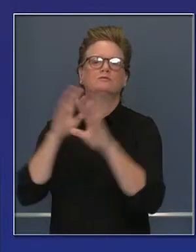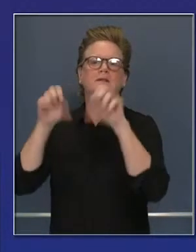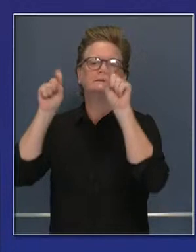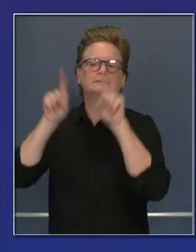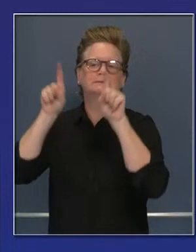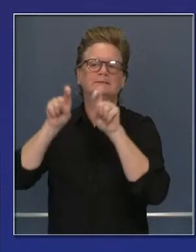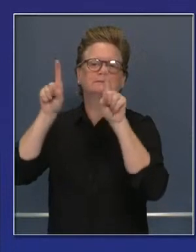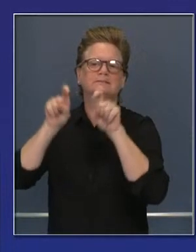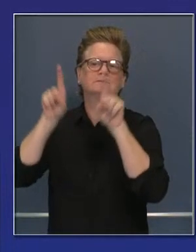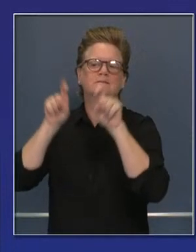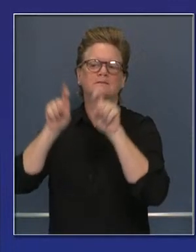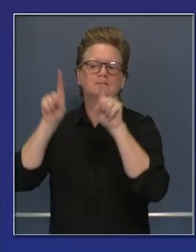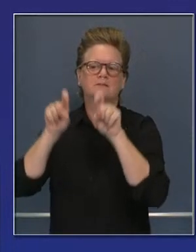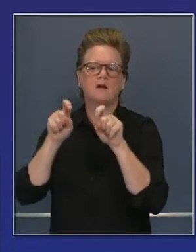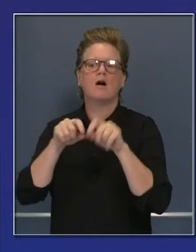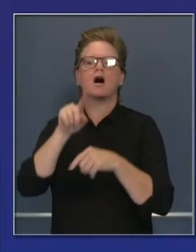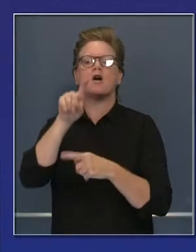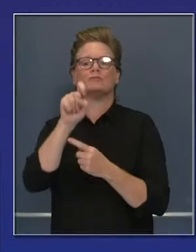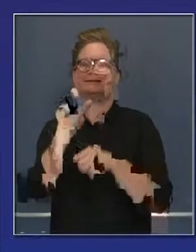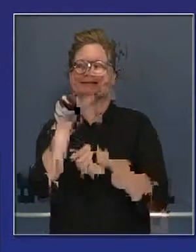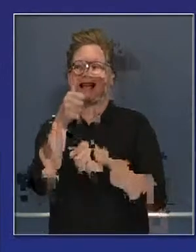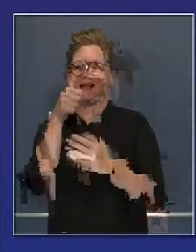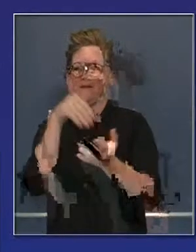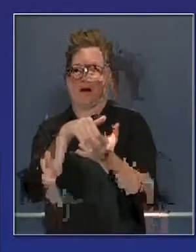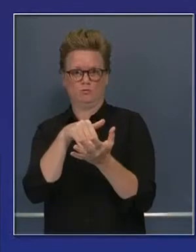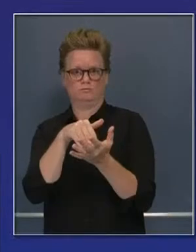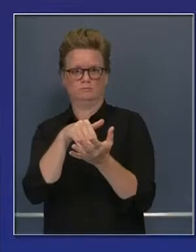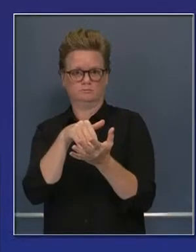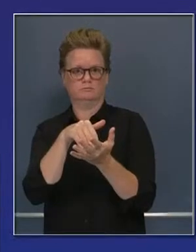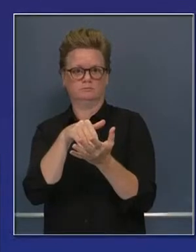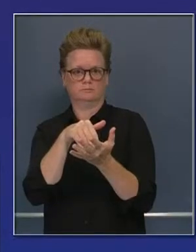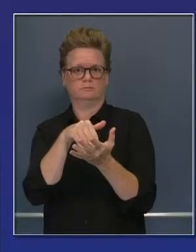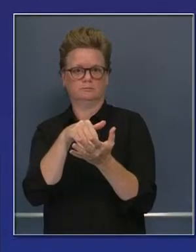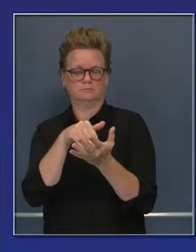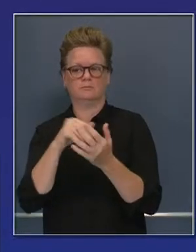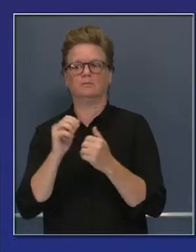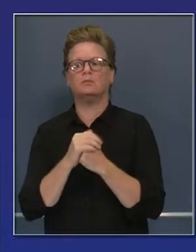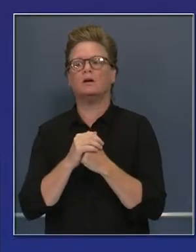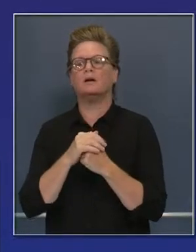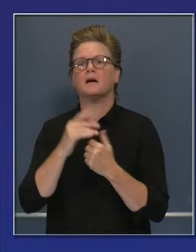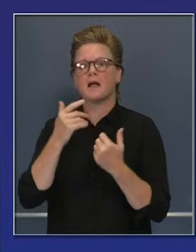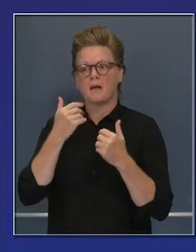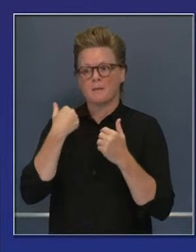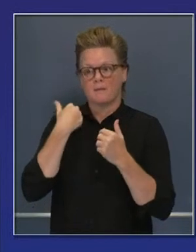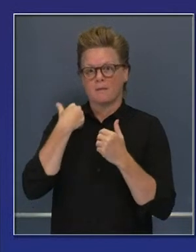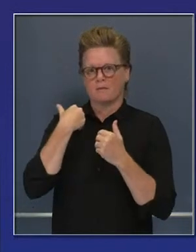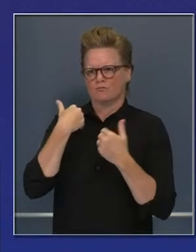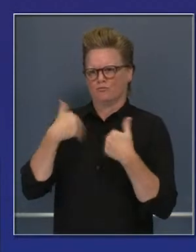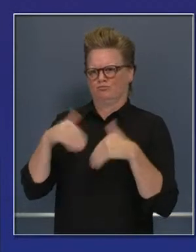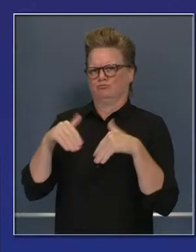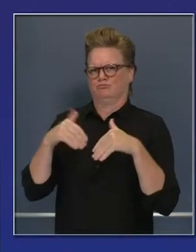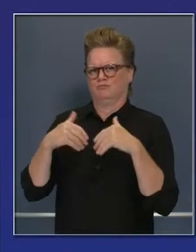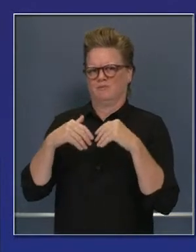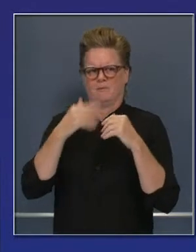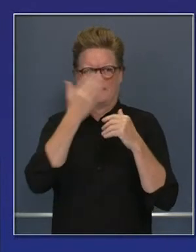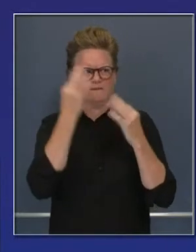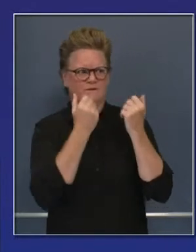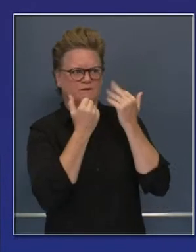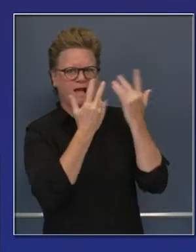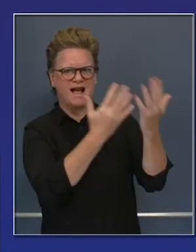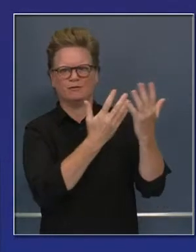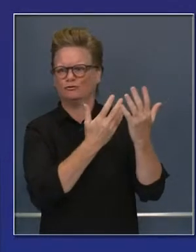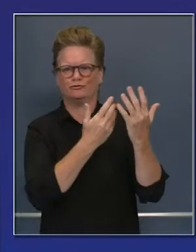about 110,000 yesterday. The test numbers are starting to come back up after the impacts of some of those